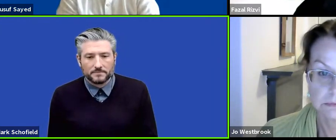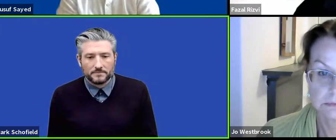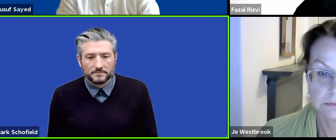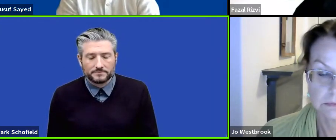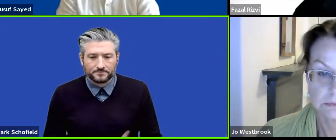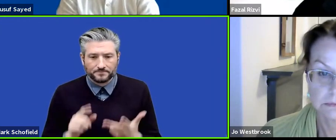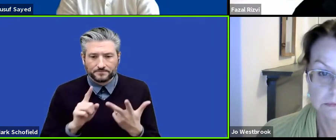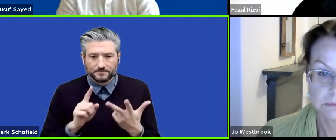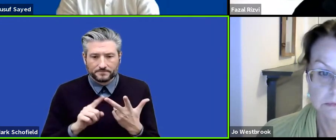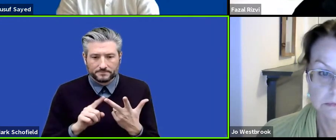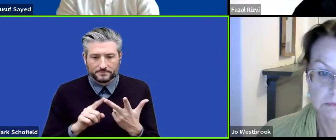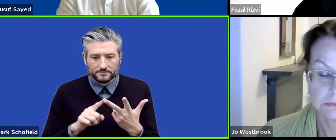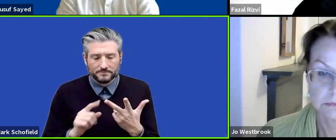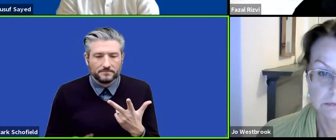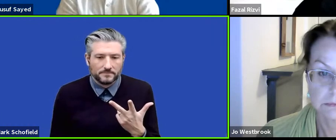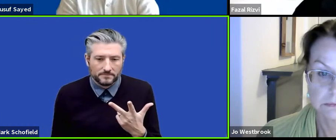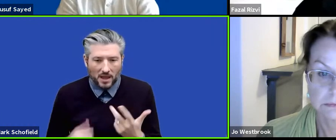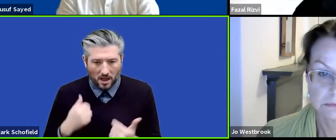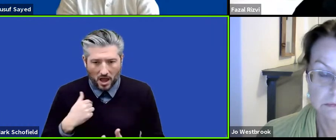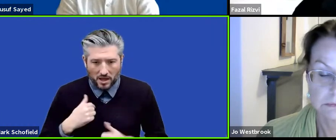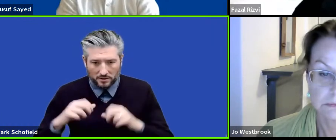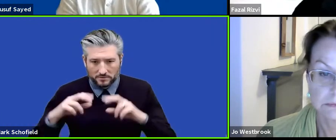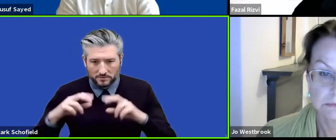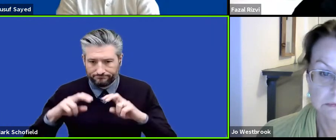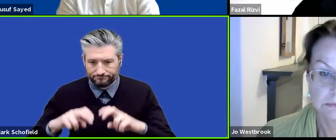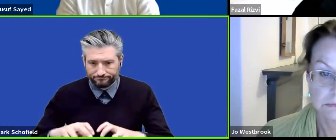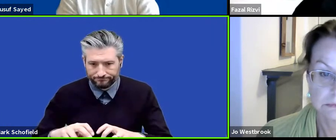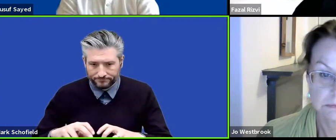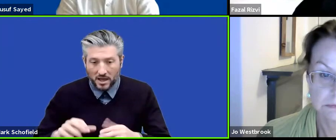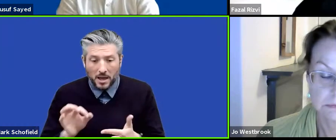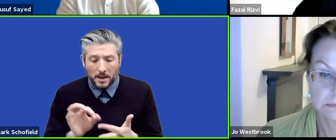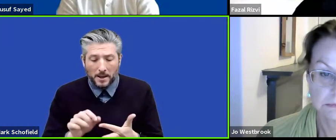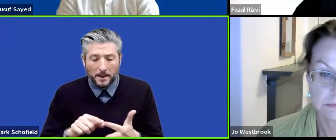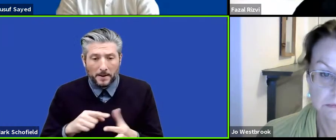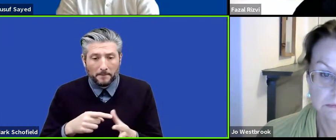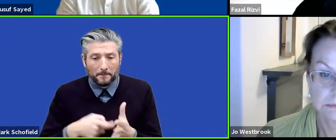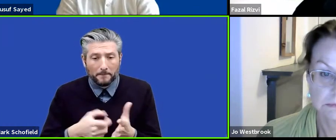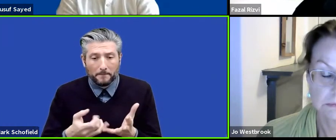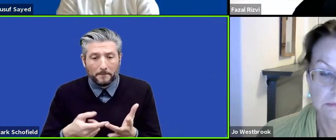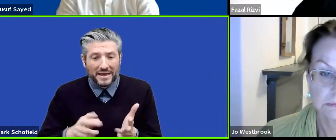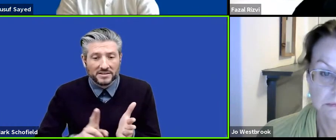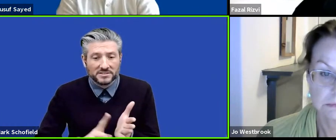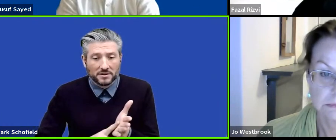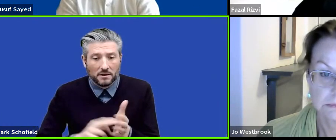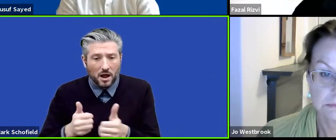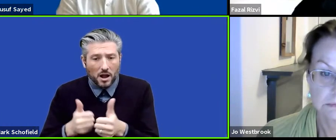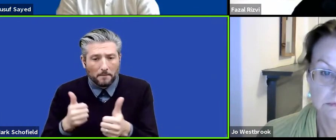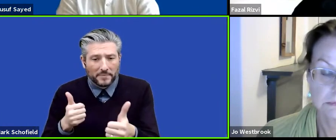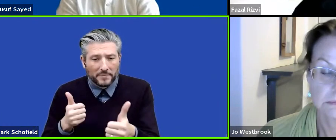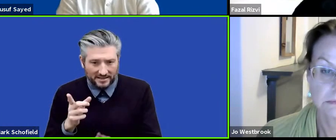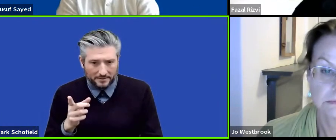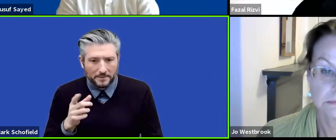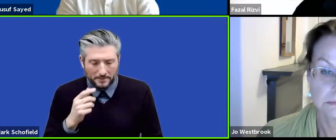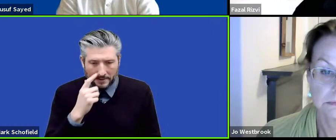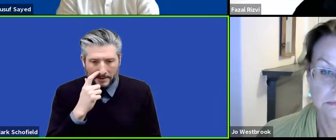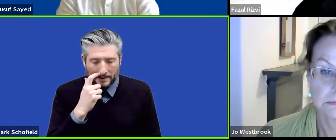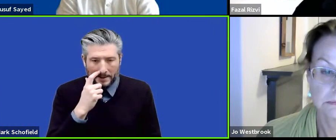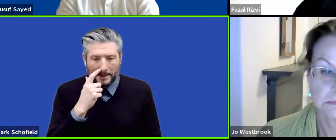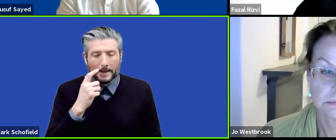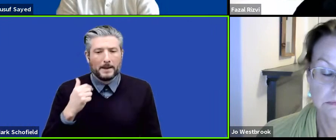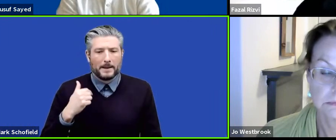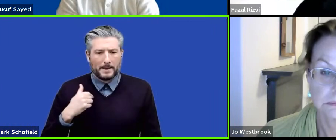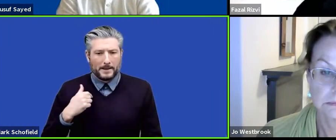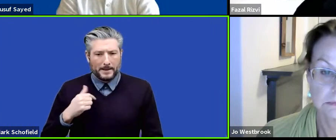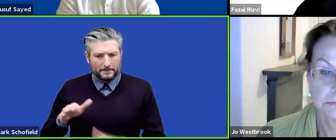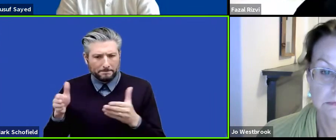The third organization that I'm looking at is the Pearson Private Limited, and in particular, their